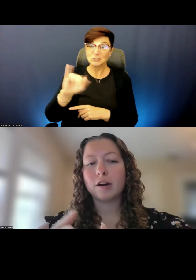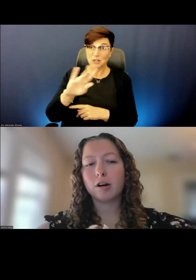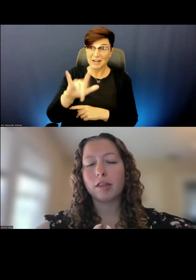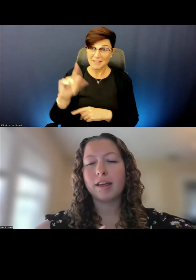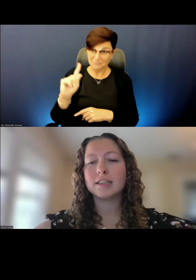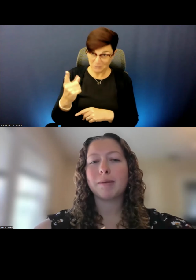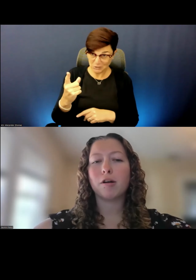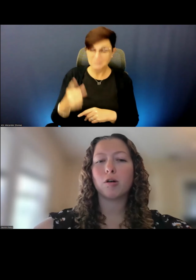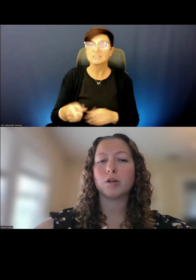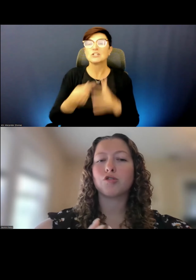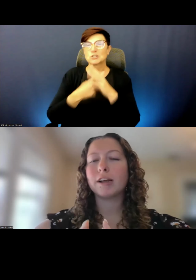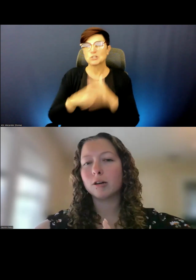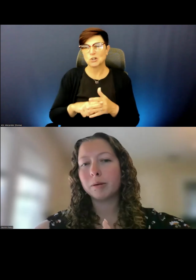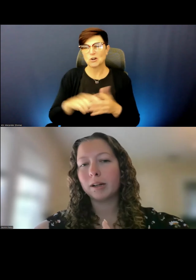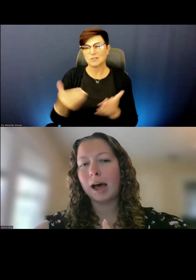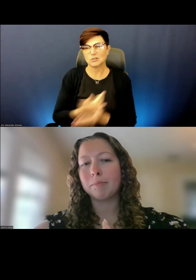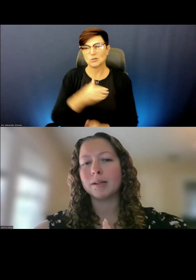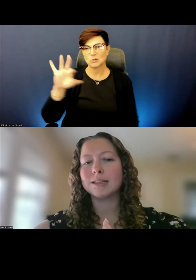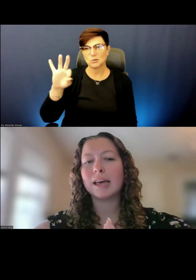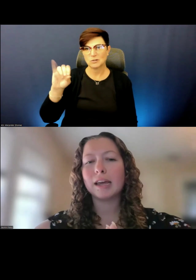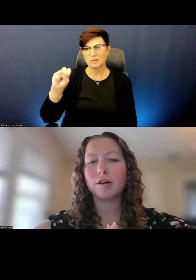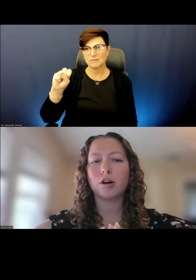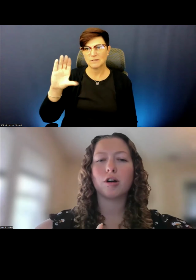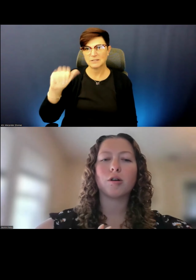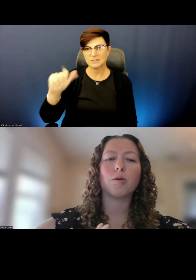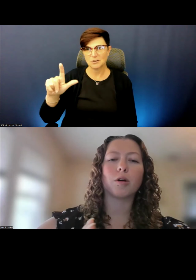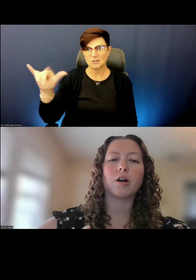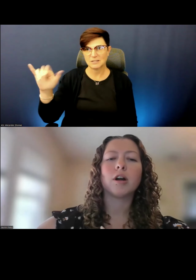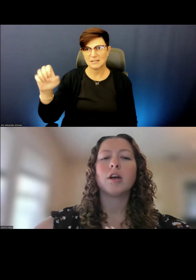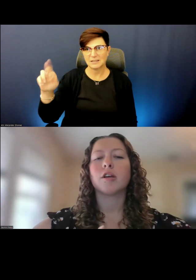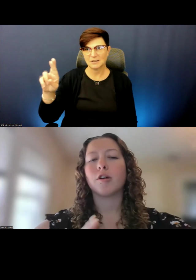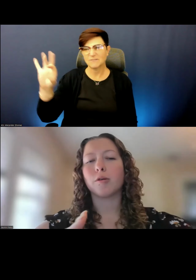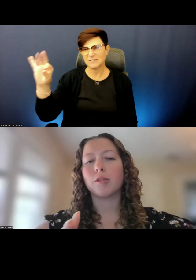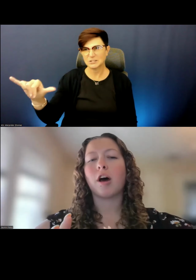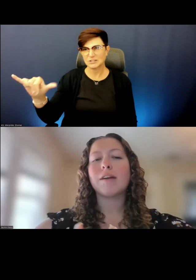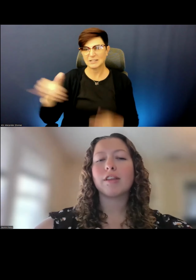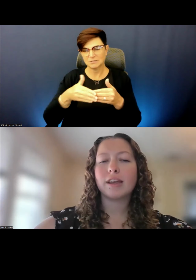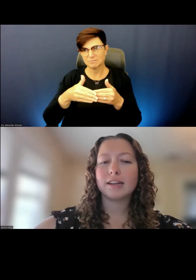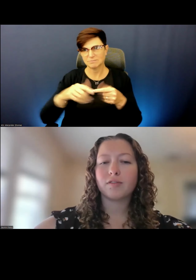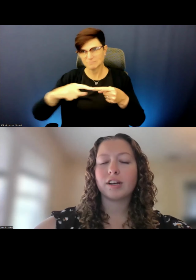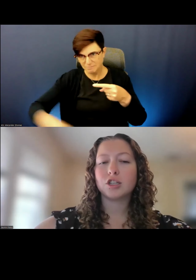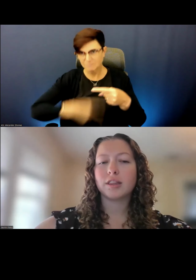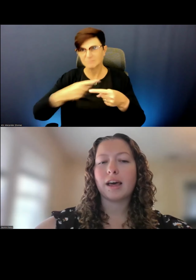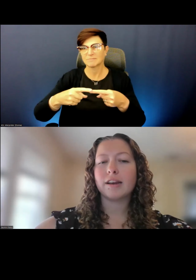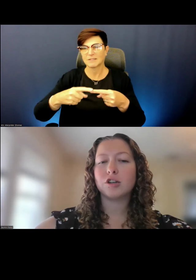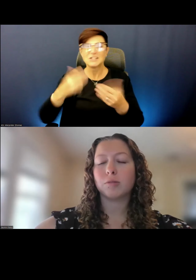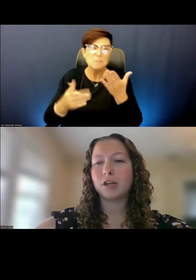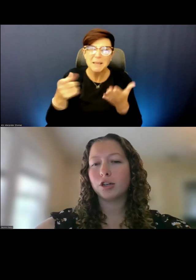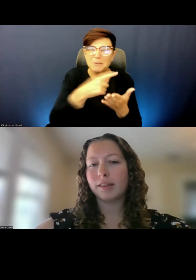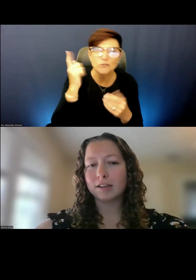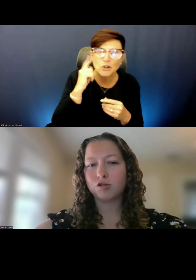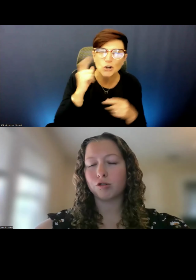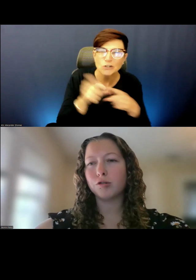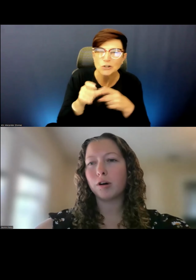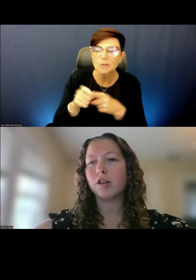might hear things about, oh, well, trailer bill happens later, or, not everything gets finished in that initial budget.